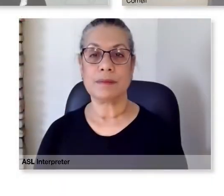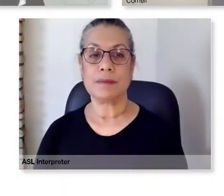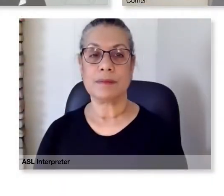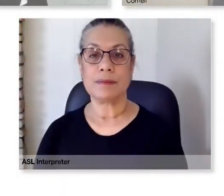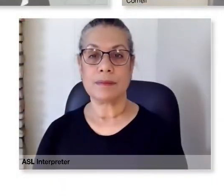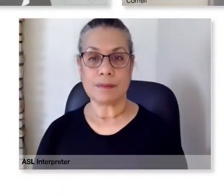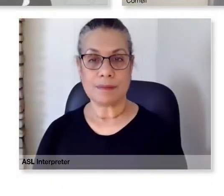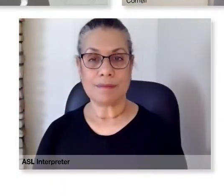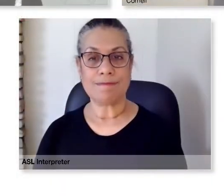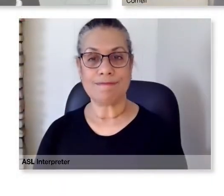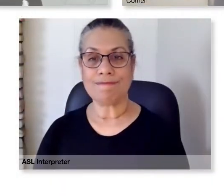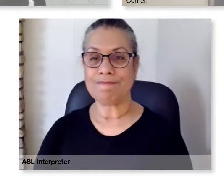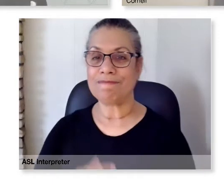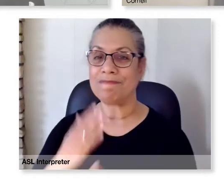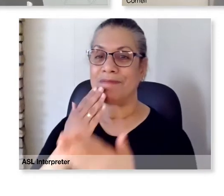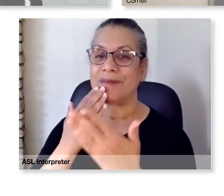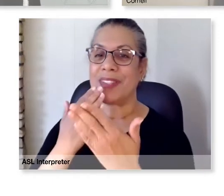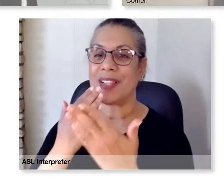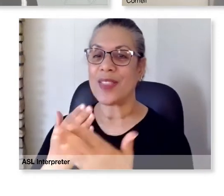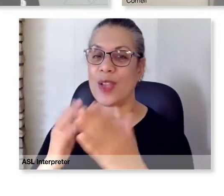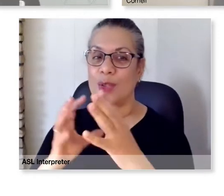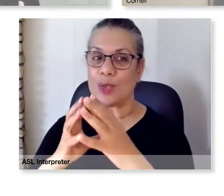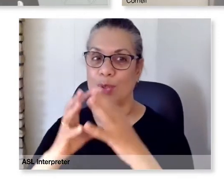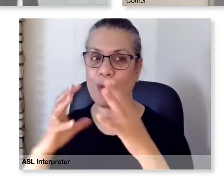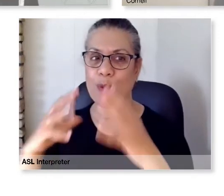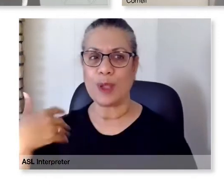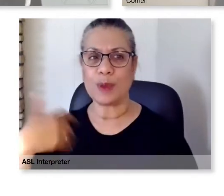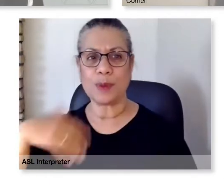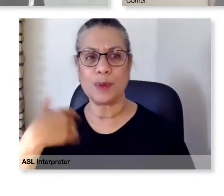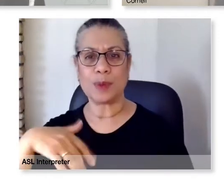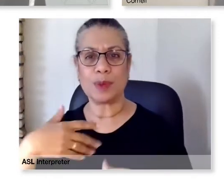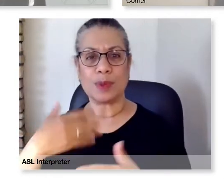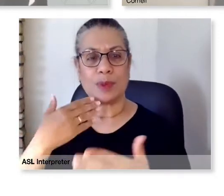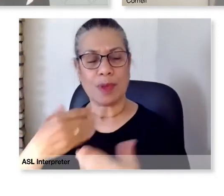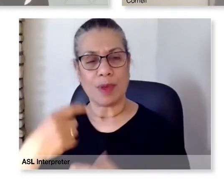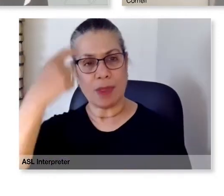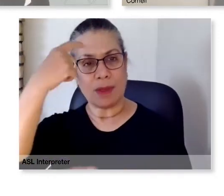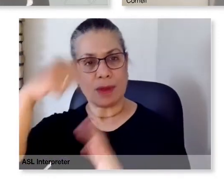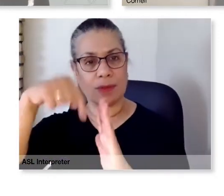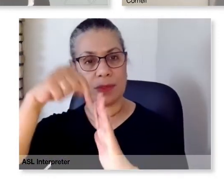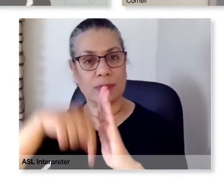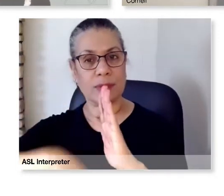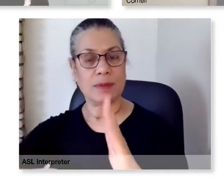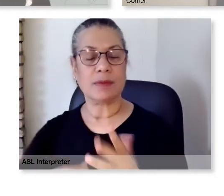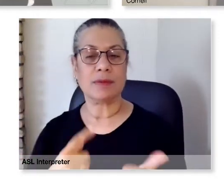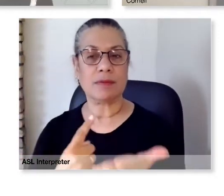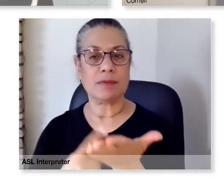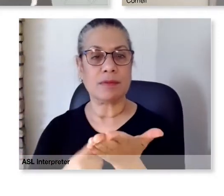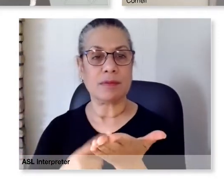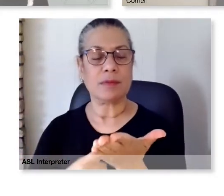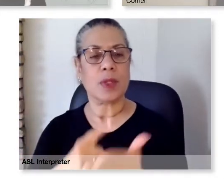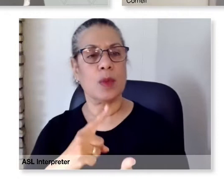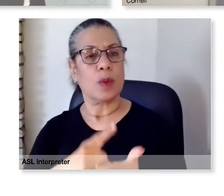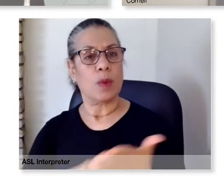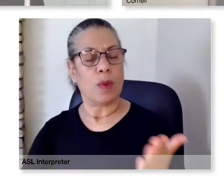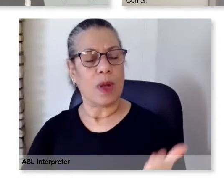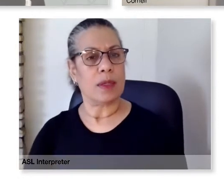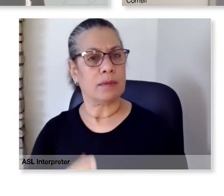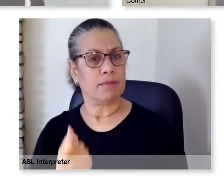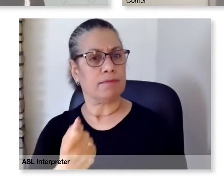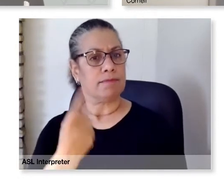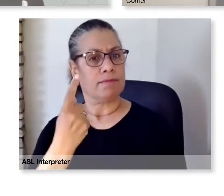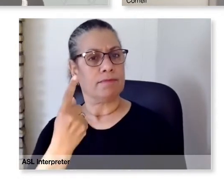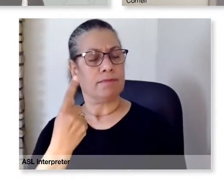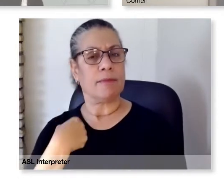Thank you so much, John, for the really insightful talk. And and one of the things that struck me was just the parallel